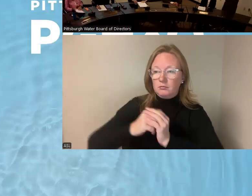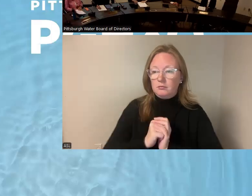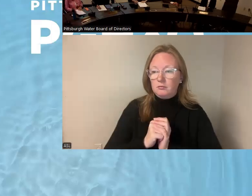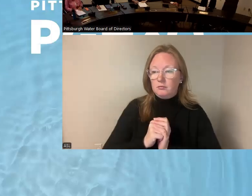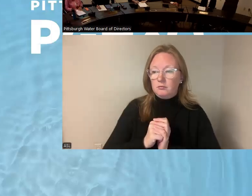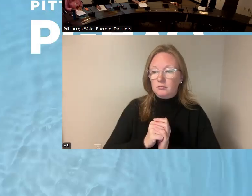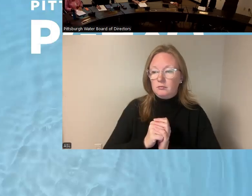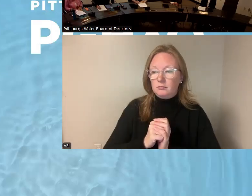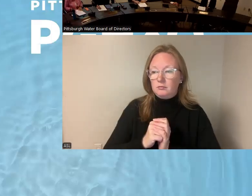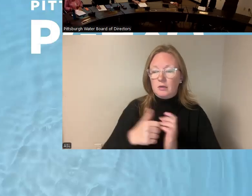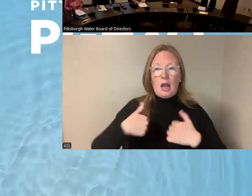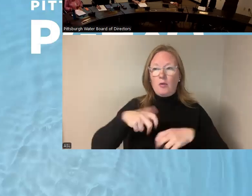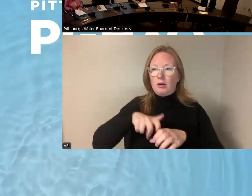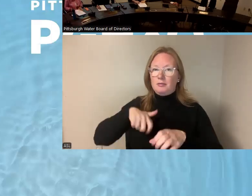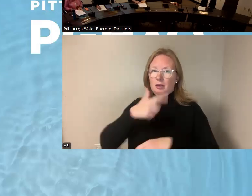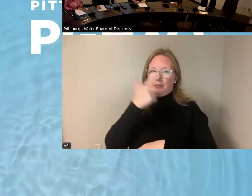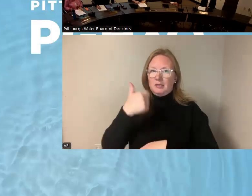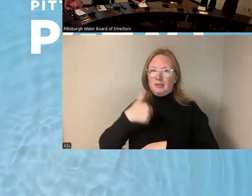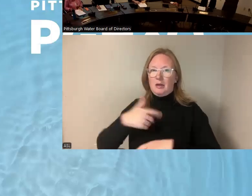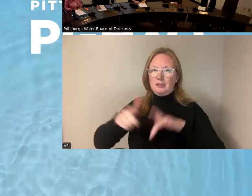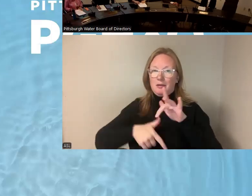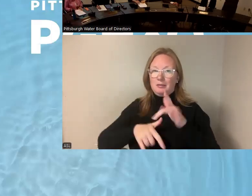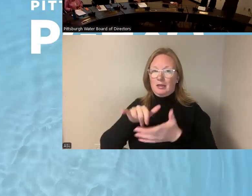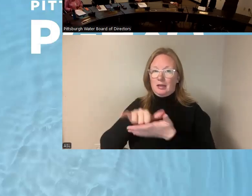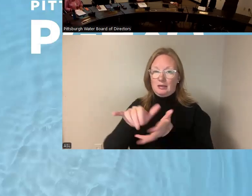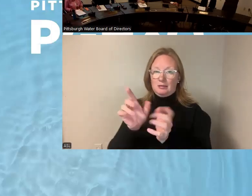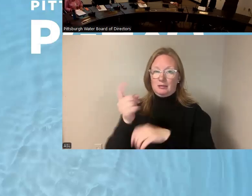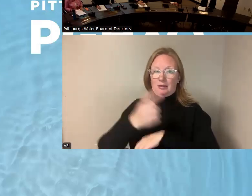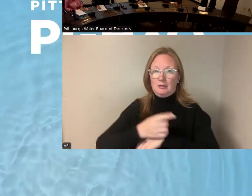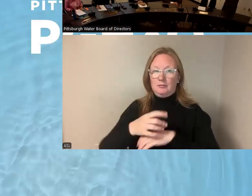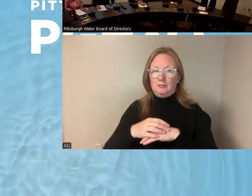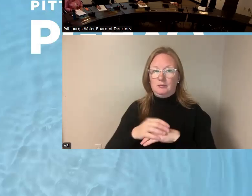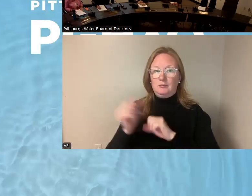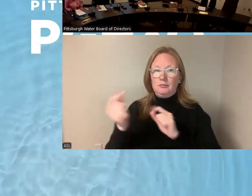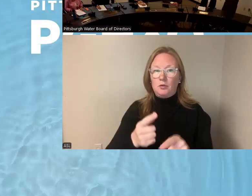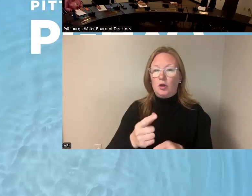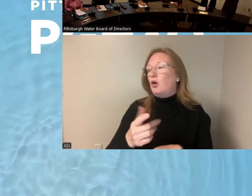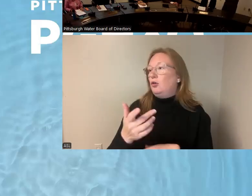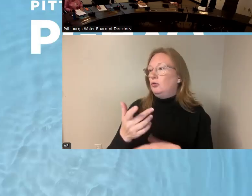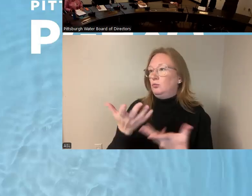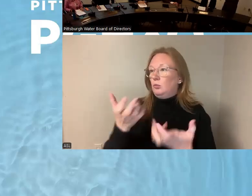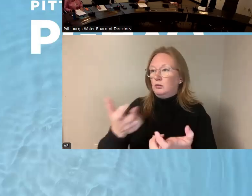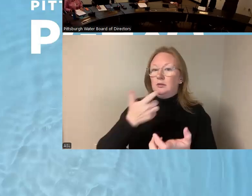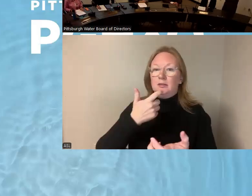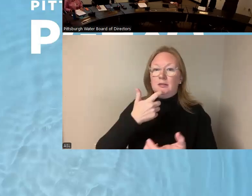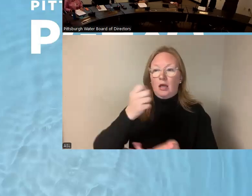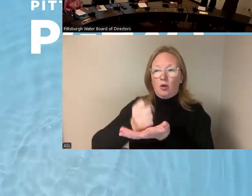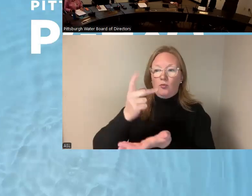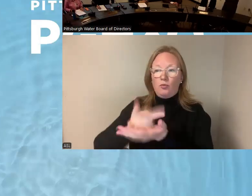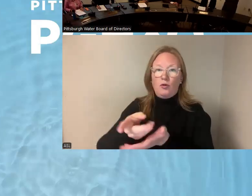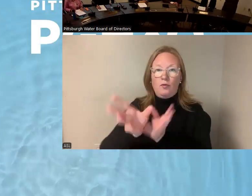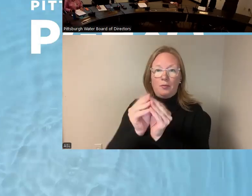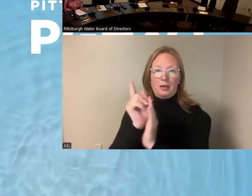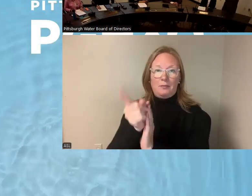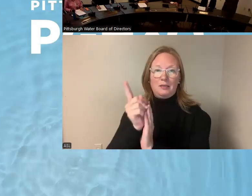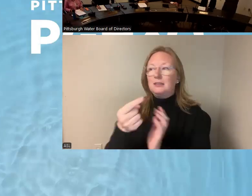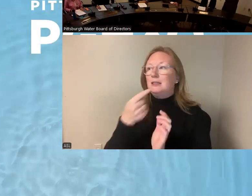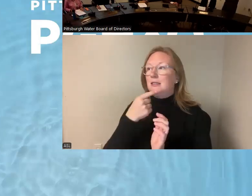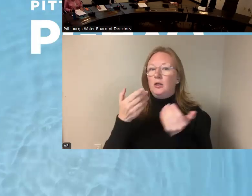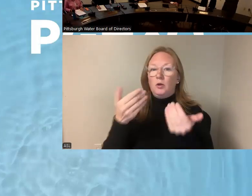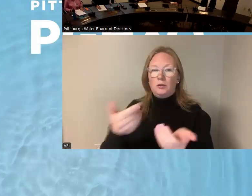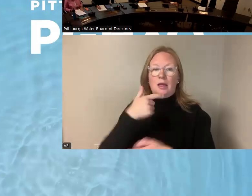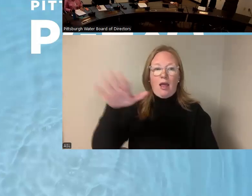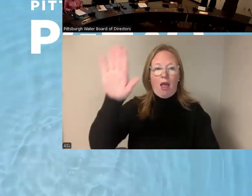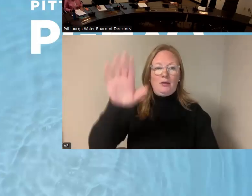I will abstain since I was absent from the meeting. All those in favor of approval of the meeting minutes, please indicate by